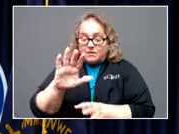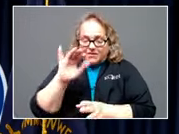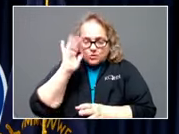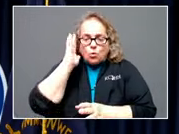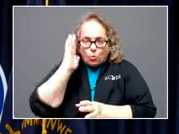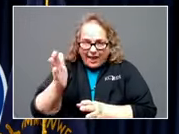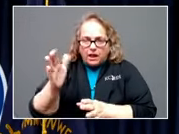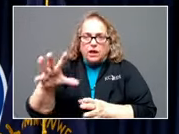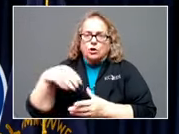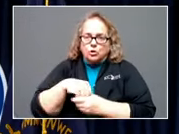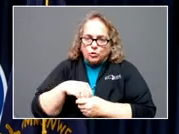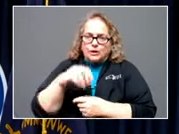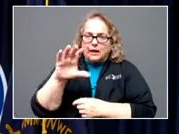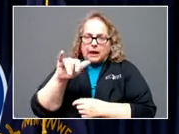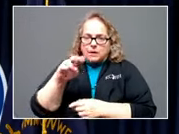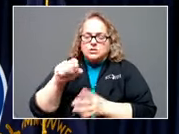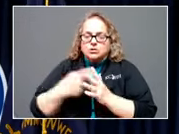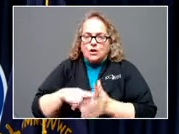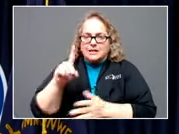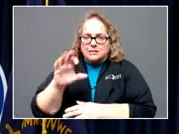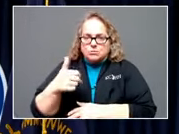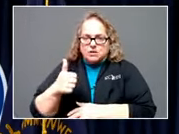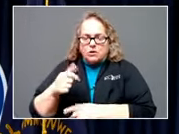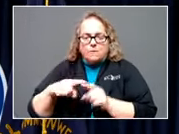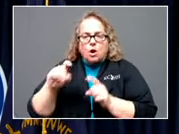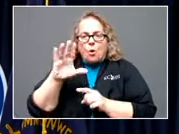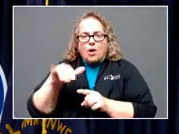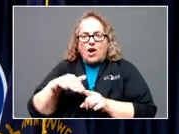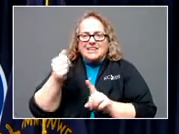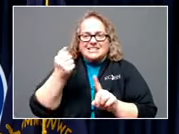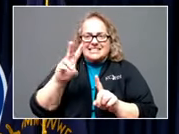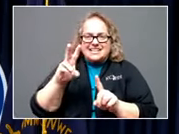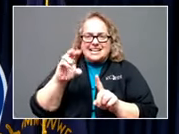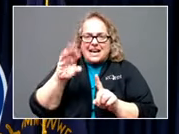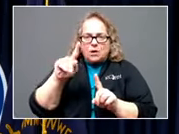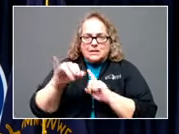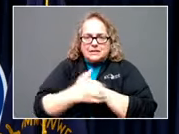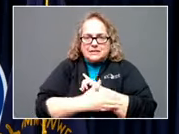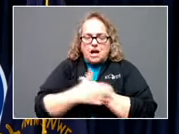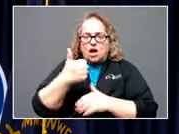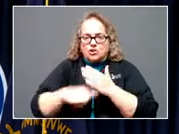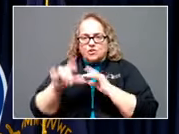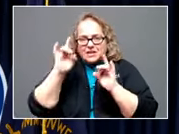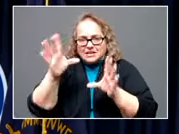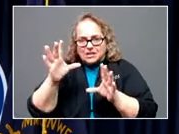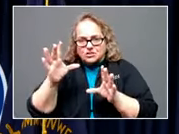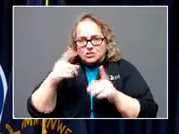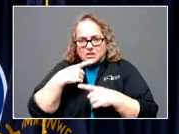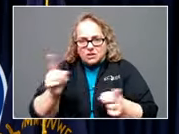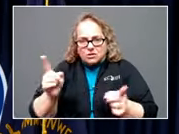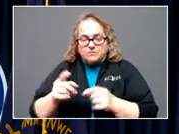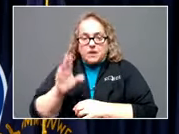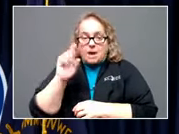10th, but only in the 16 counties under the disaster declaration. Here are updated locations for this week's